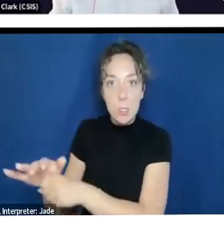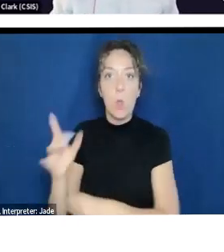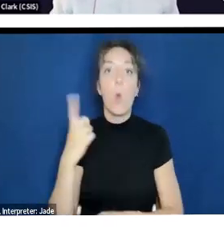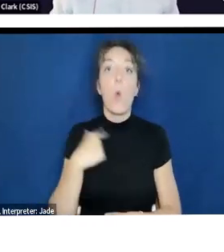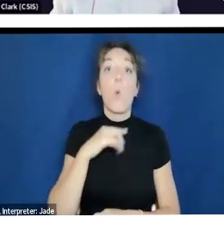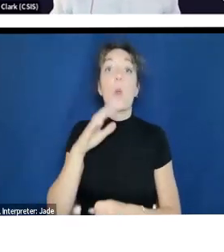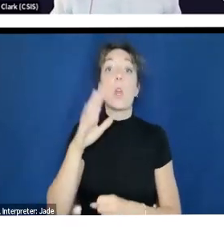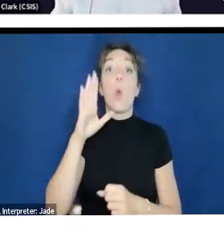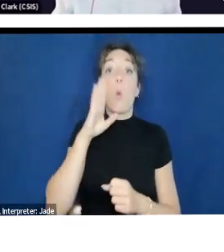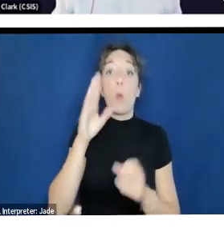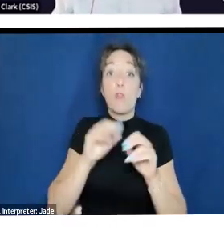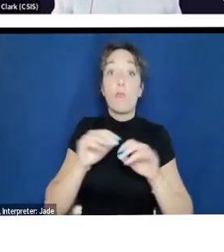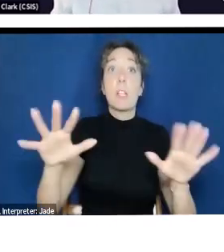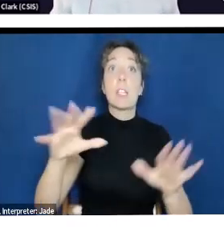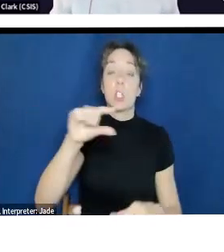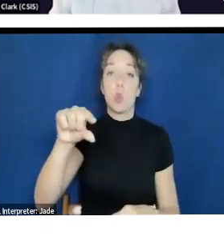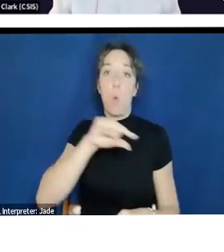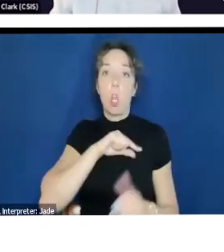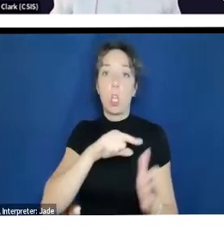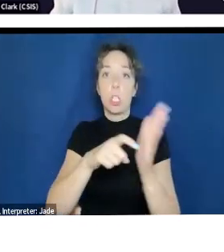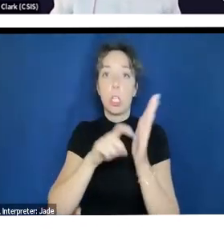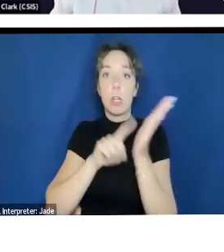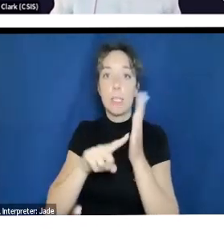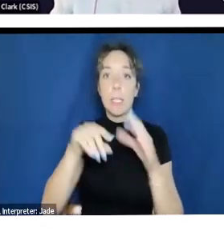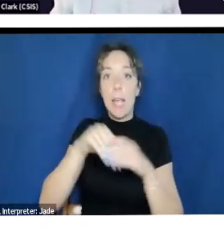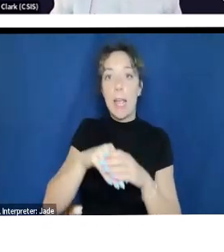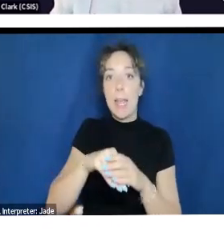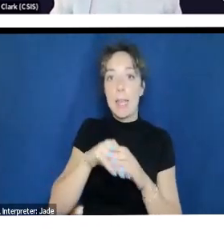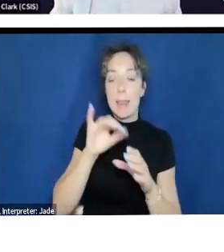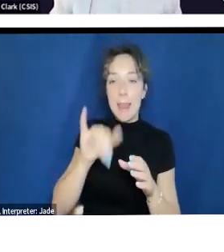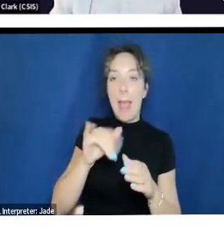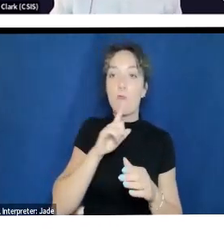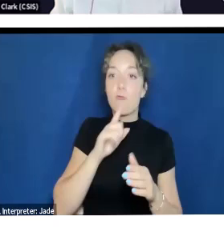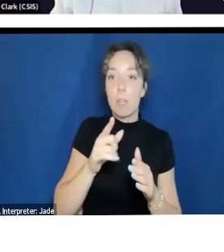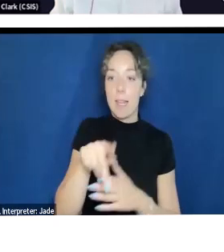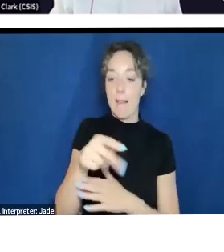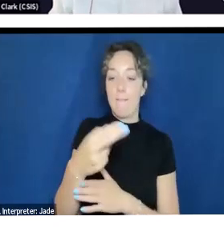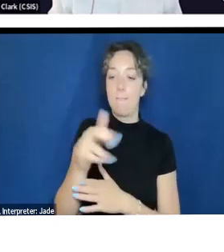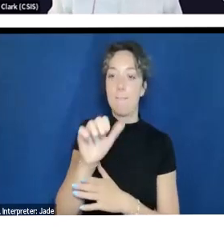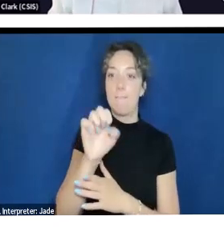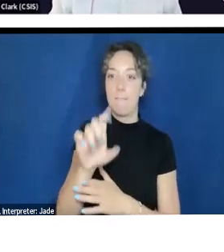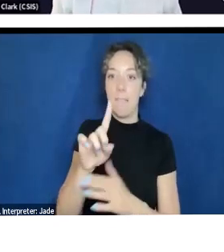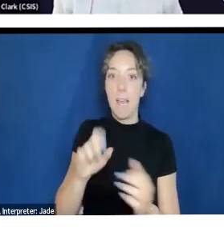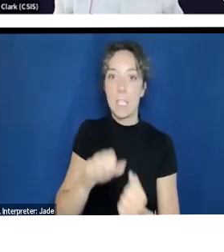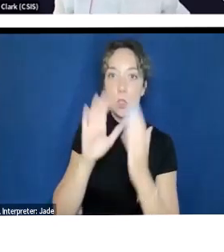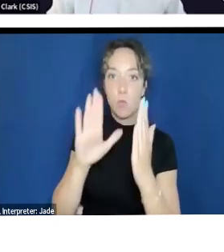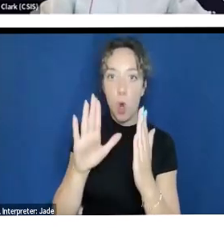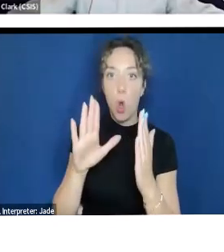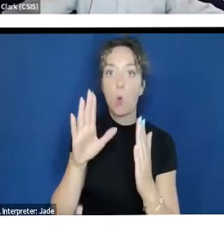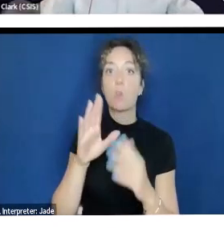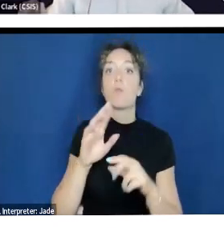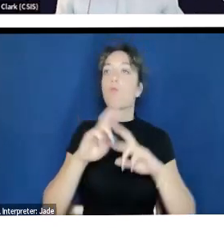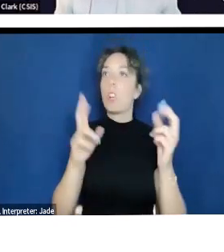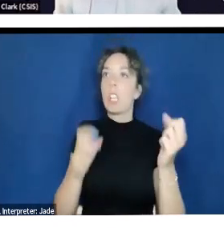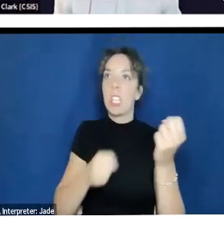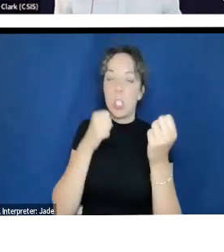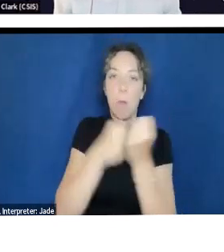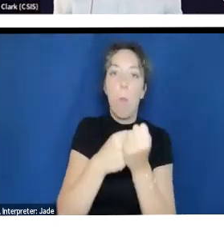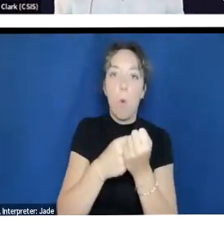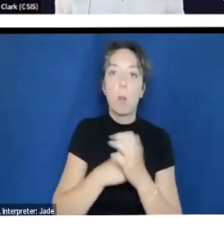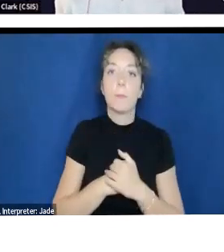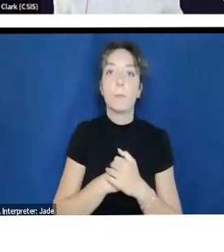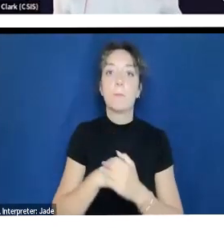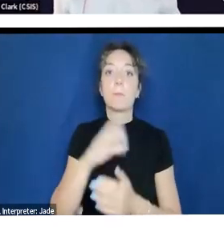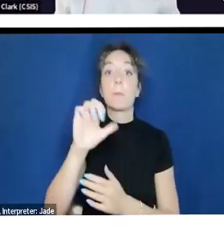CDE department staff become ready to support CALPADS DA. All right, the additional criteria